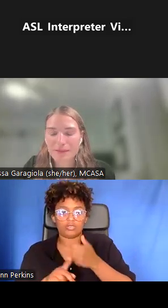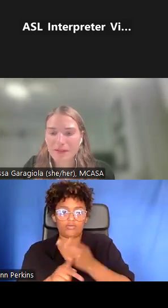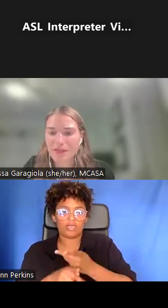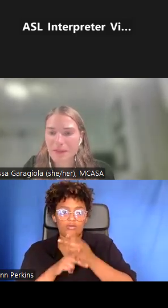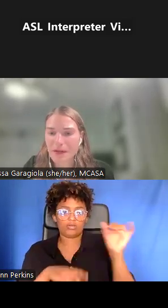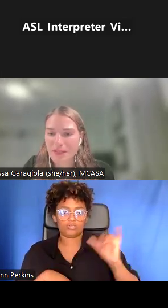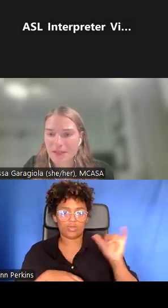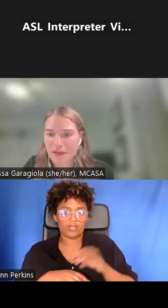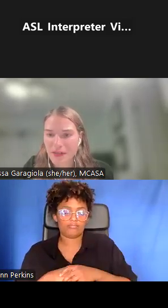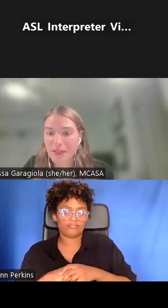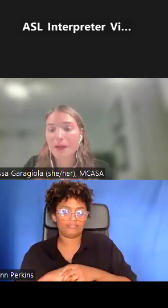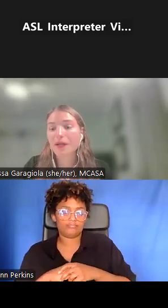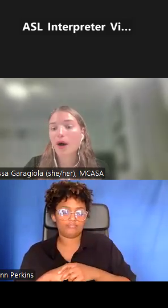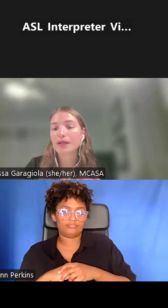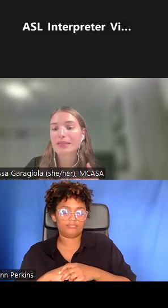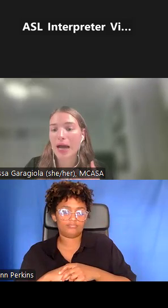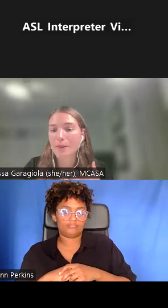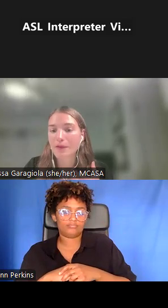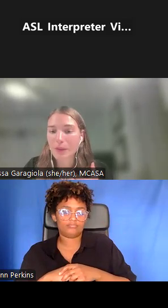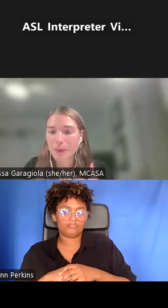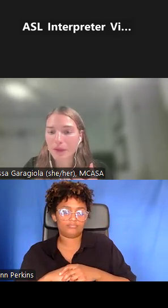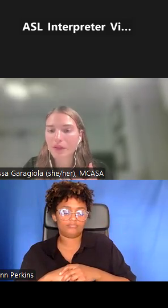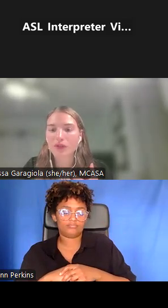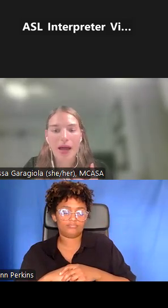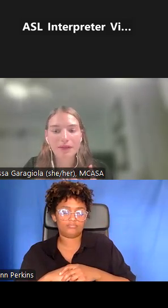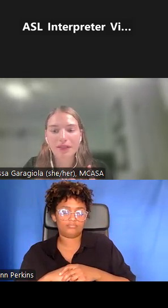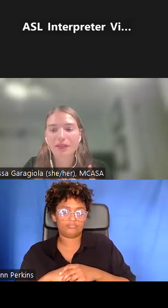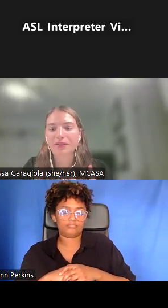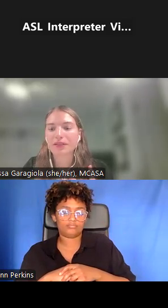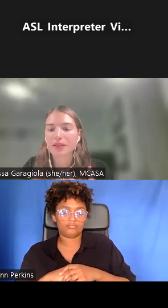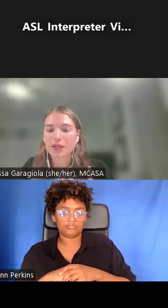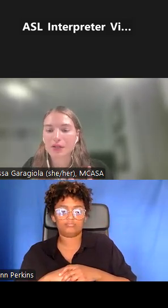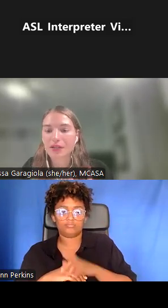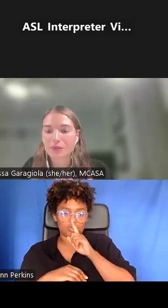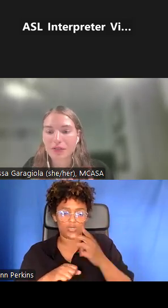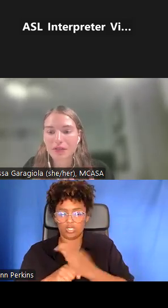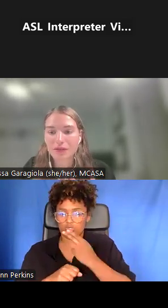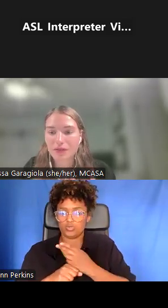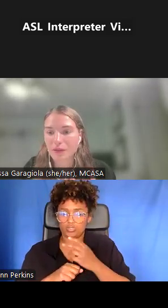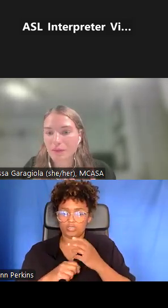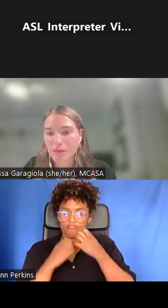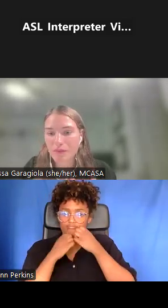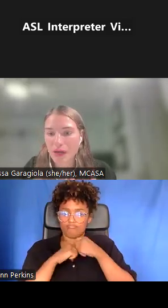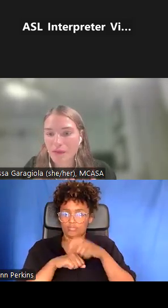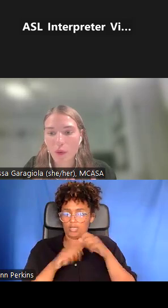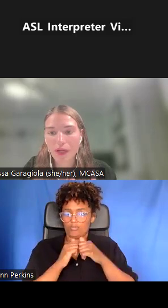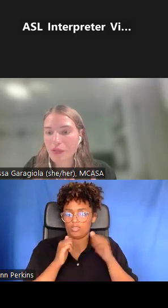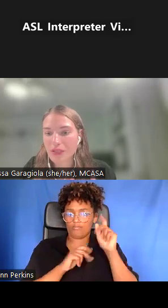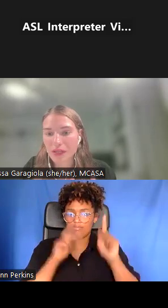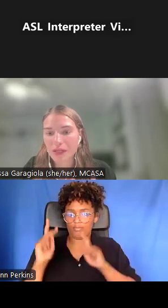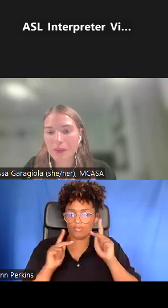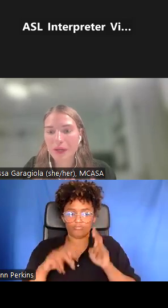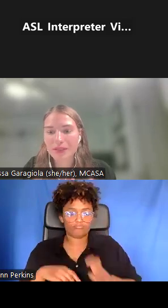Let's see, some others for personal self-care, spending quality time with people, traveling, creative pursuits, so